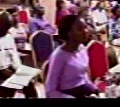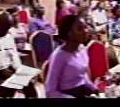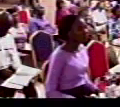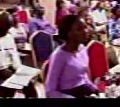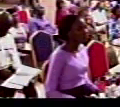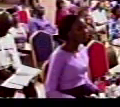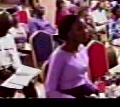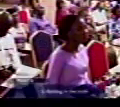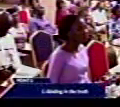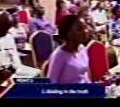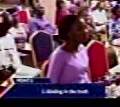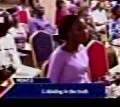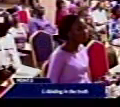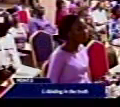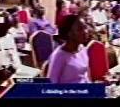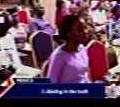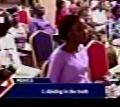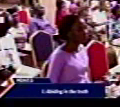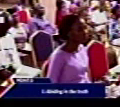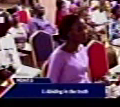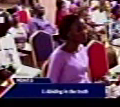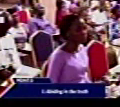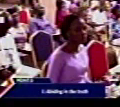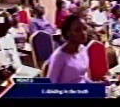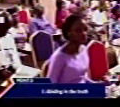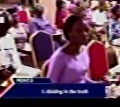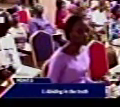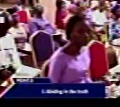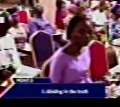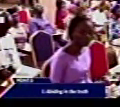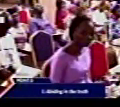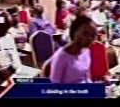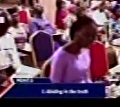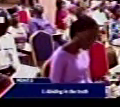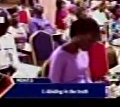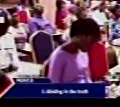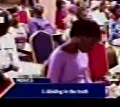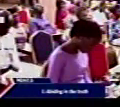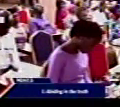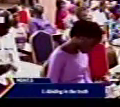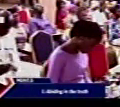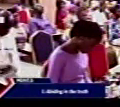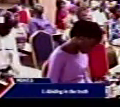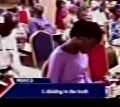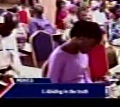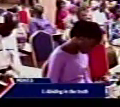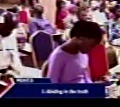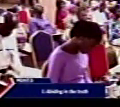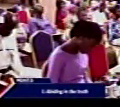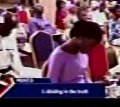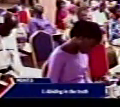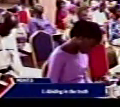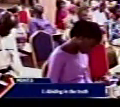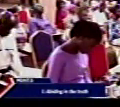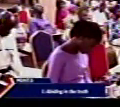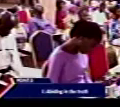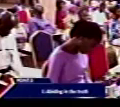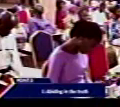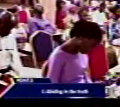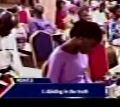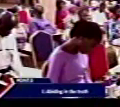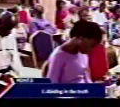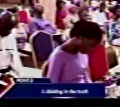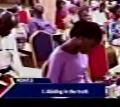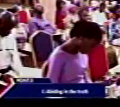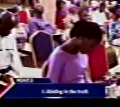that play with lies, and they play with deception, and they play with disobedience, and play with transgression. Number